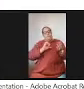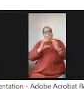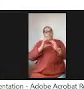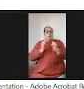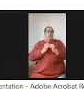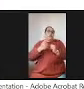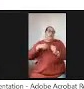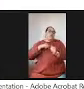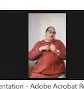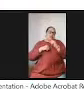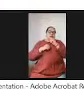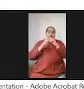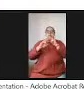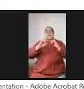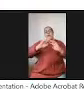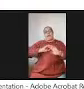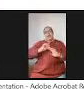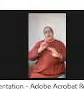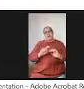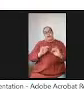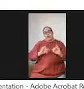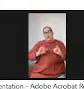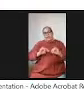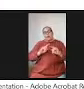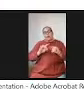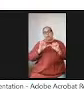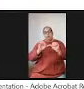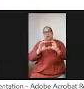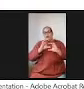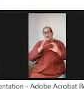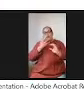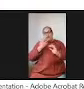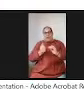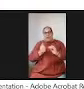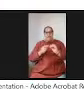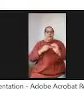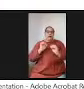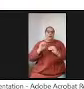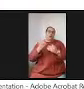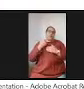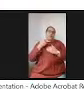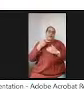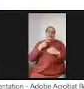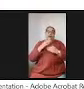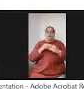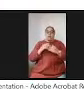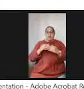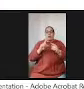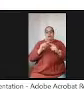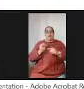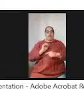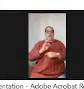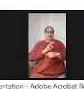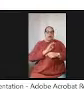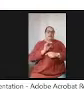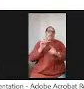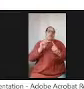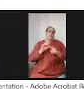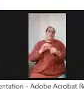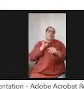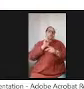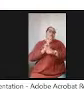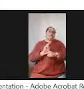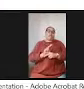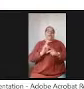them in return. But there is an ongoing conversation around the safety of members and staff, especially on oversight